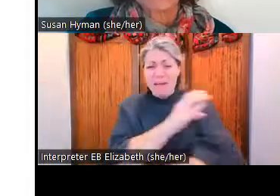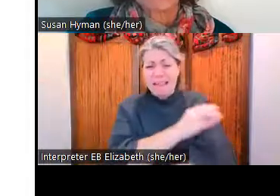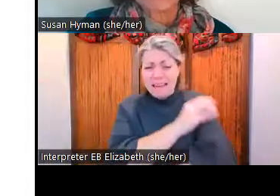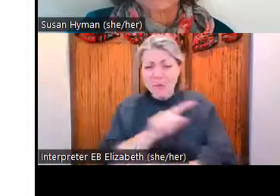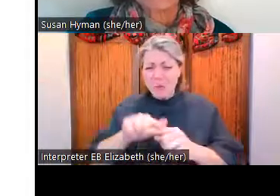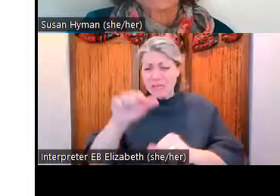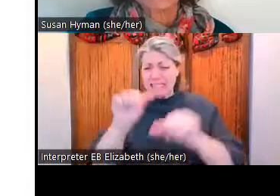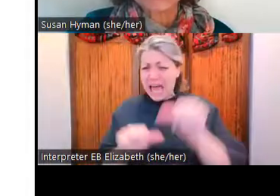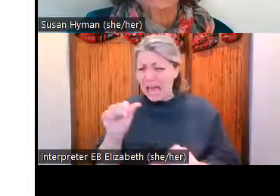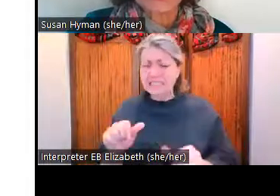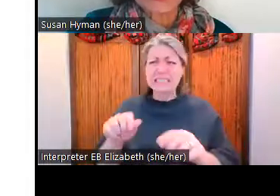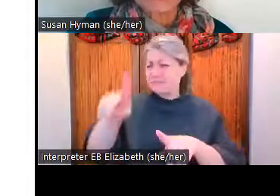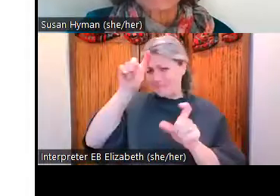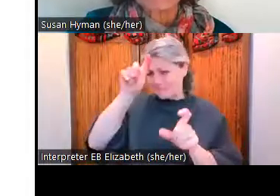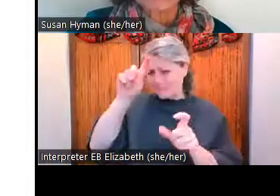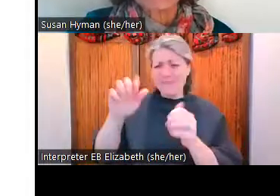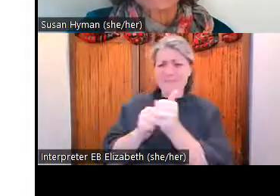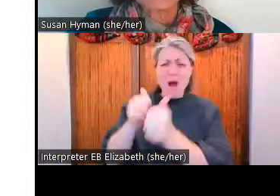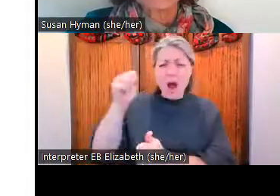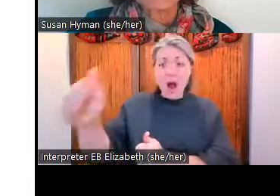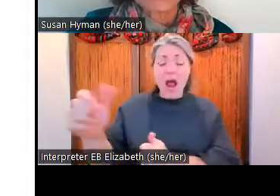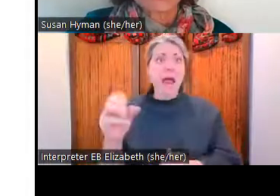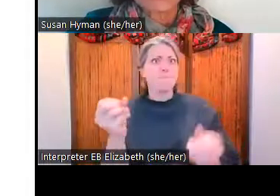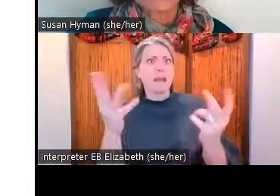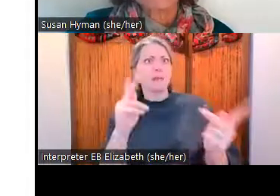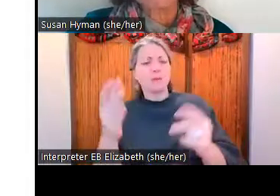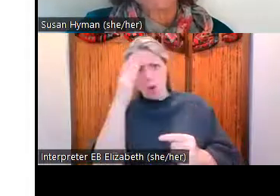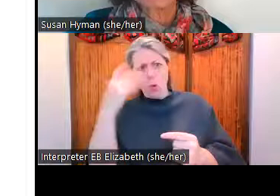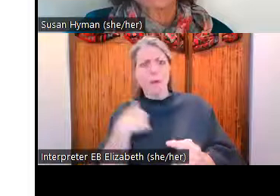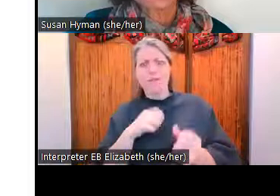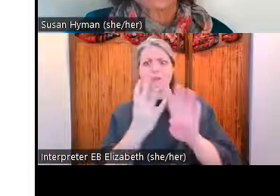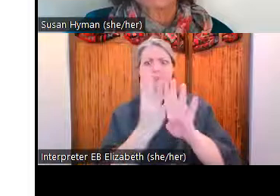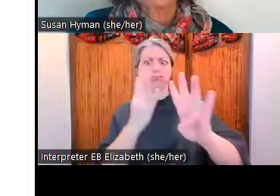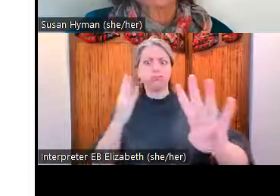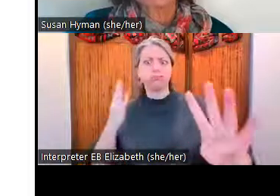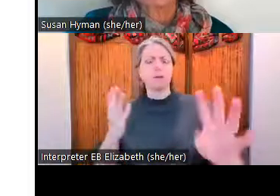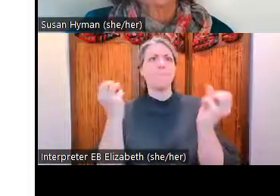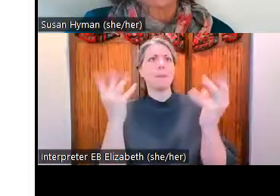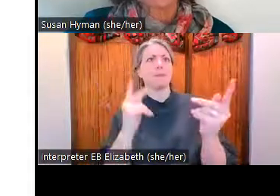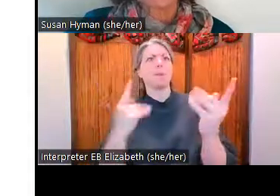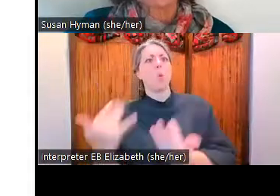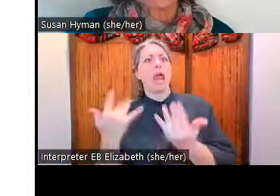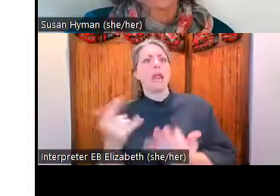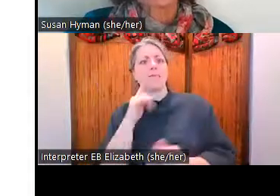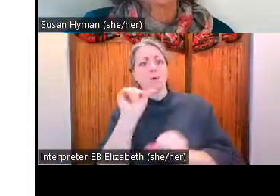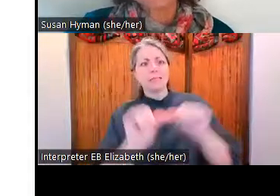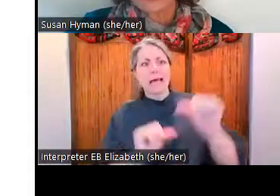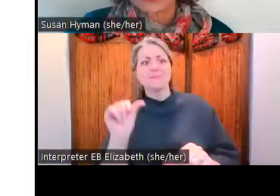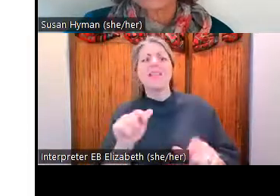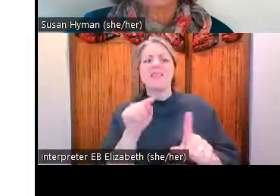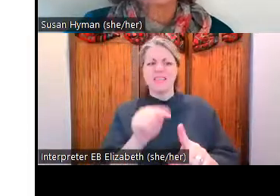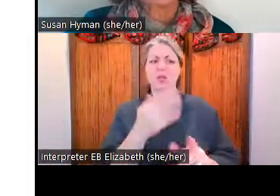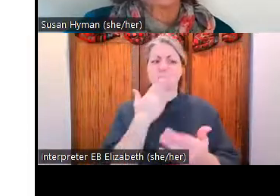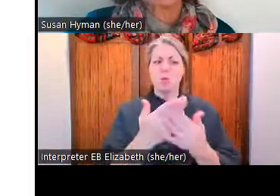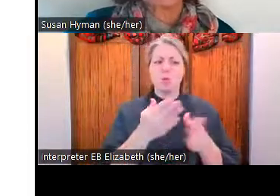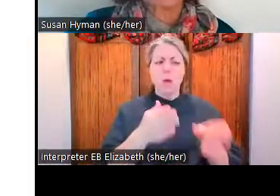of you know that we're deluged in assessment. So this may be a way to help